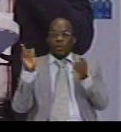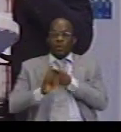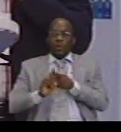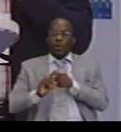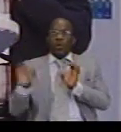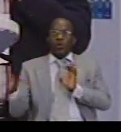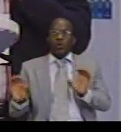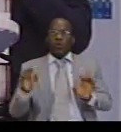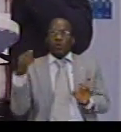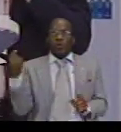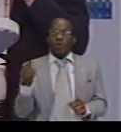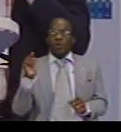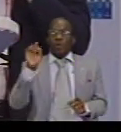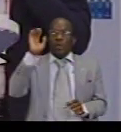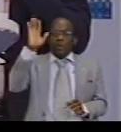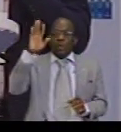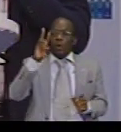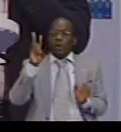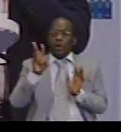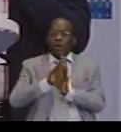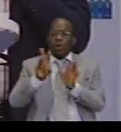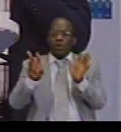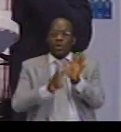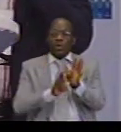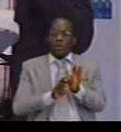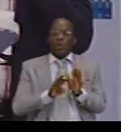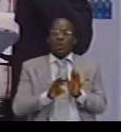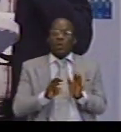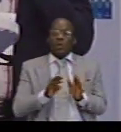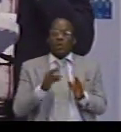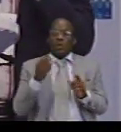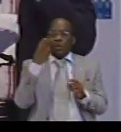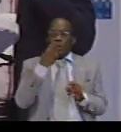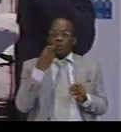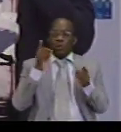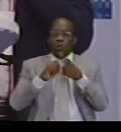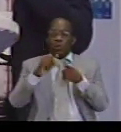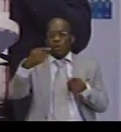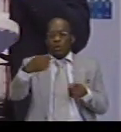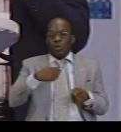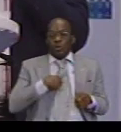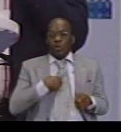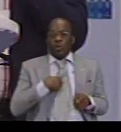will. Speak to me. Your servant hears.